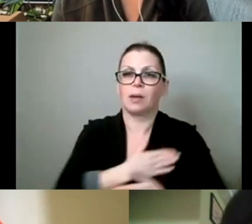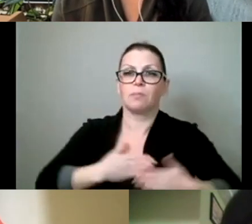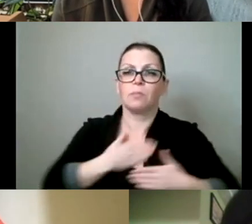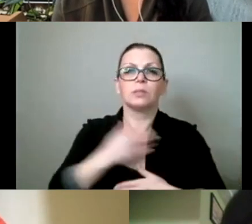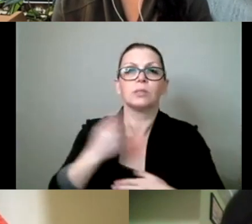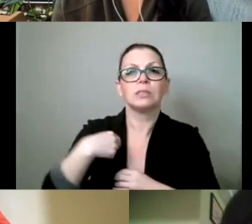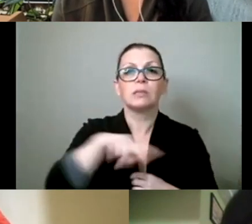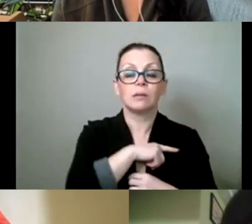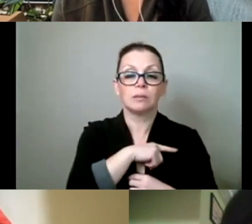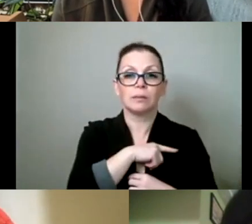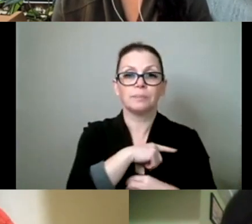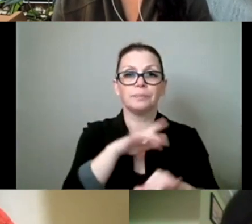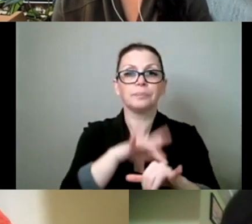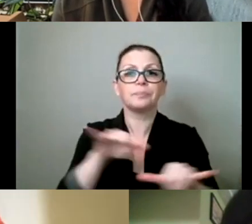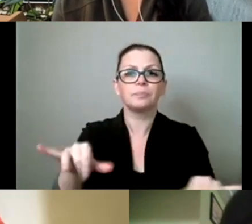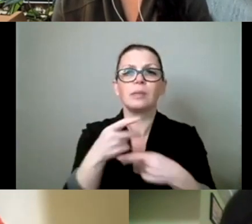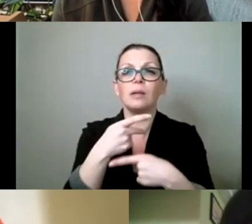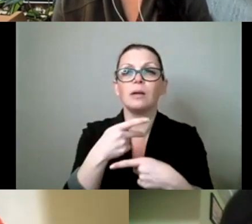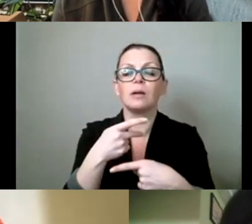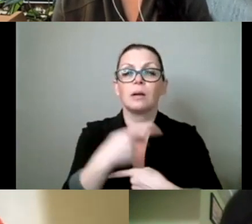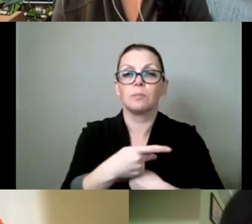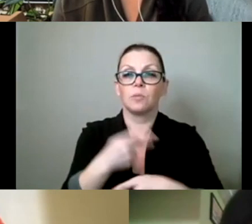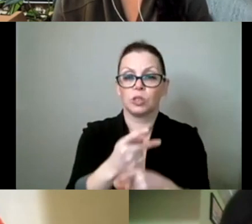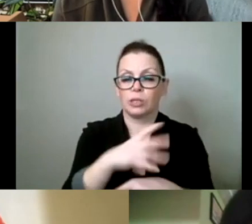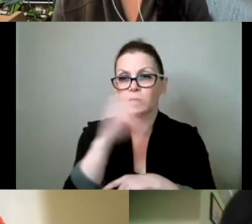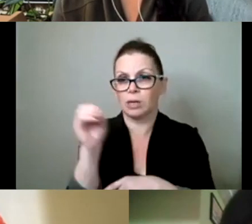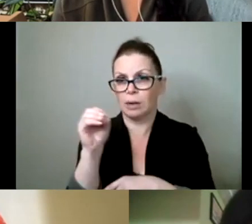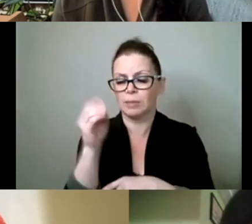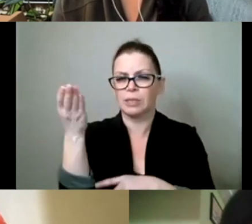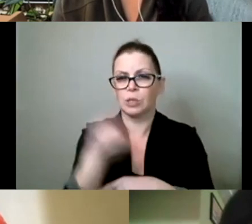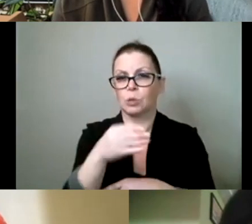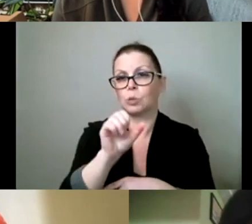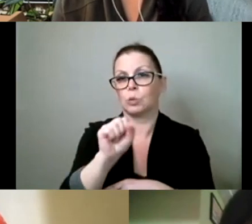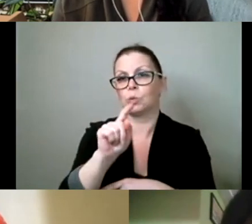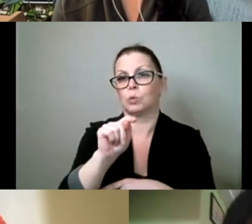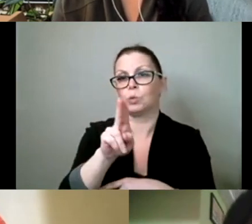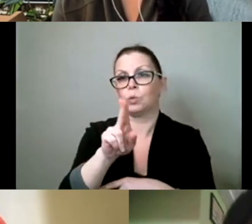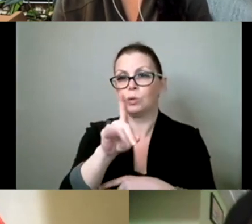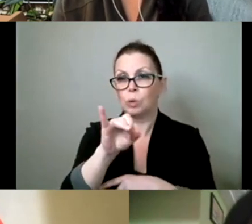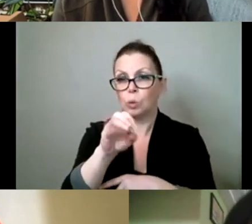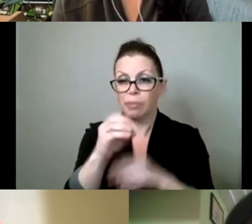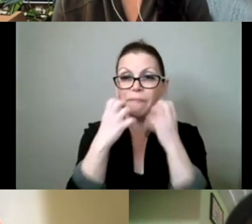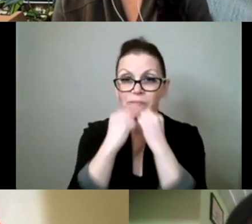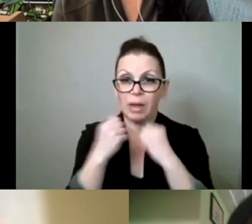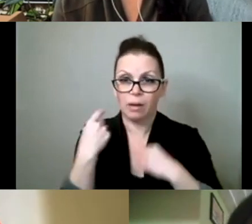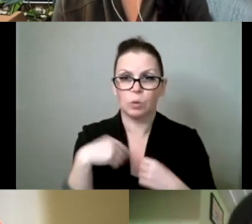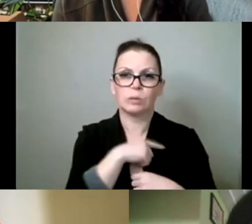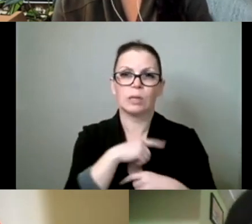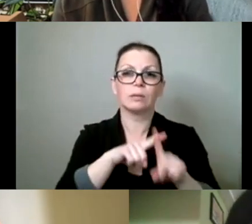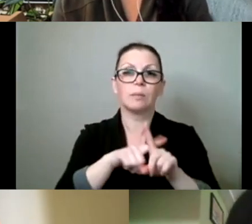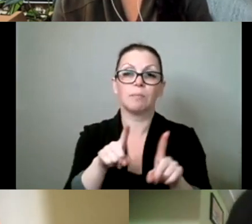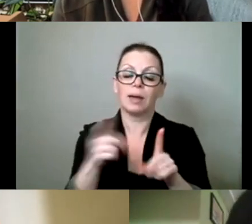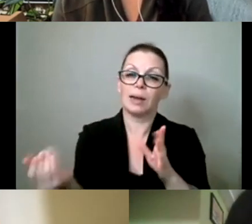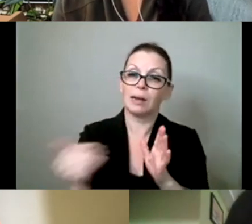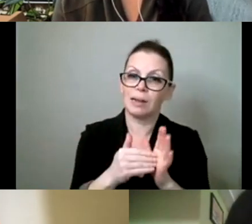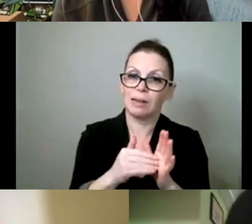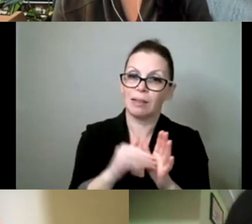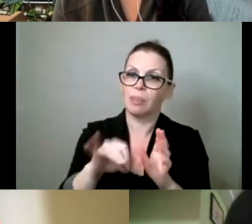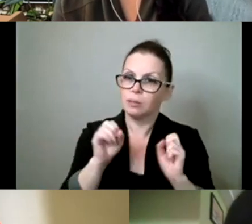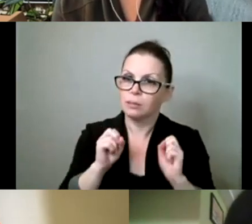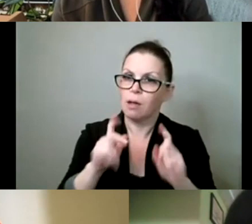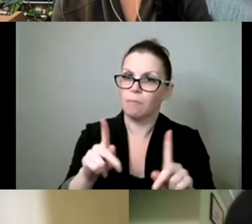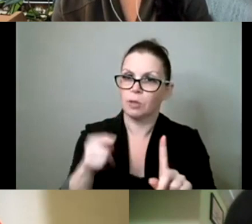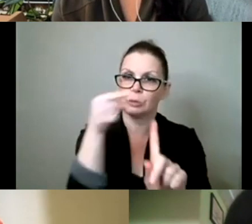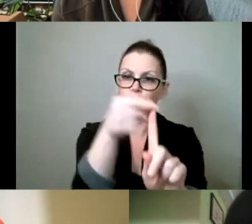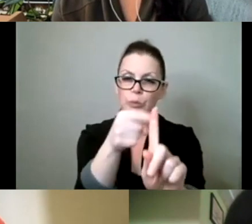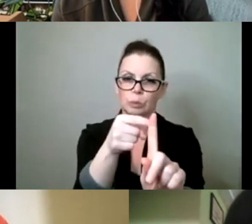and also have a production company slash studio that also values us. But it is, once again, an opportunity. And